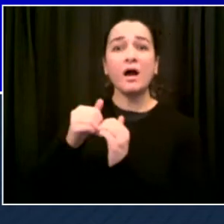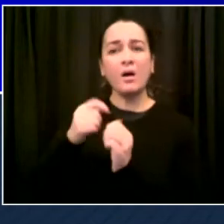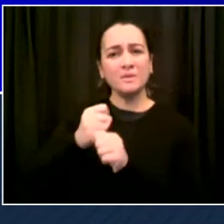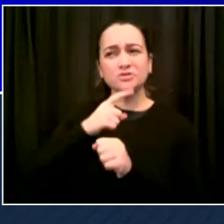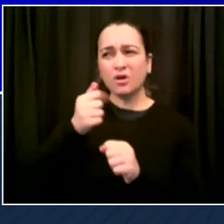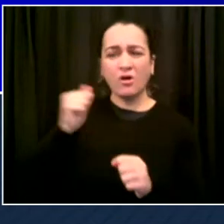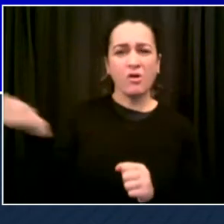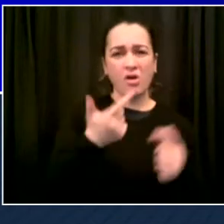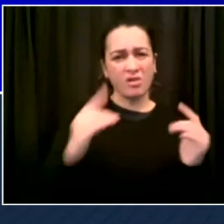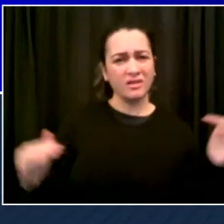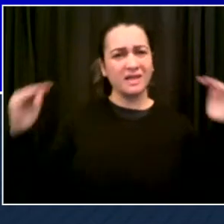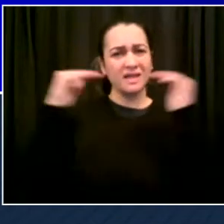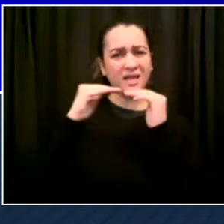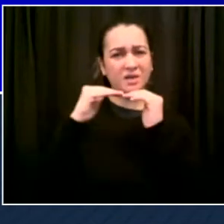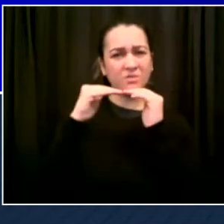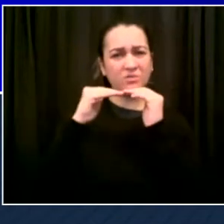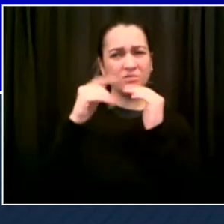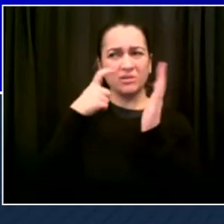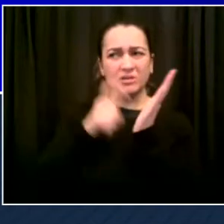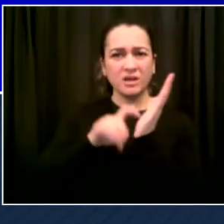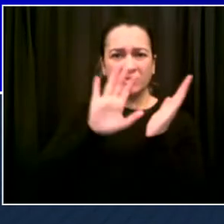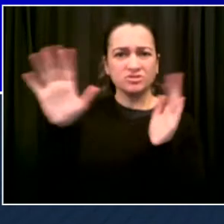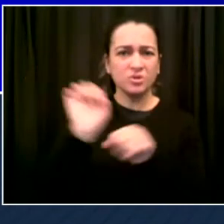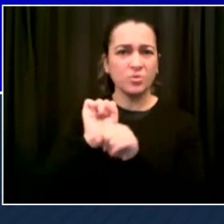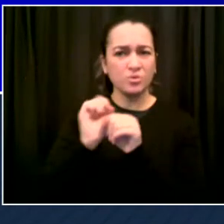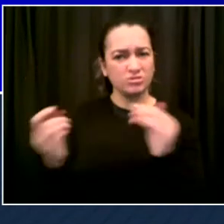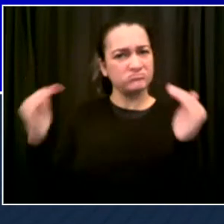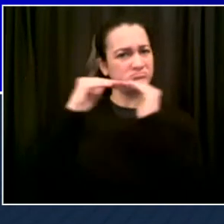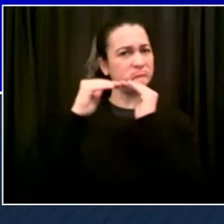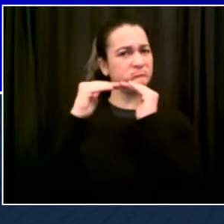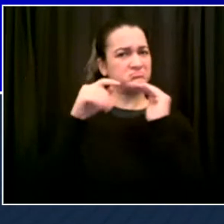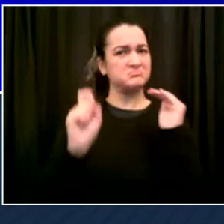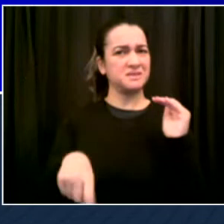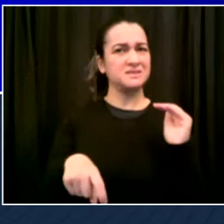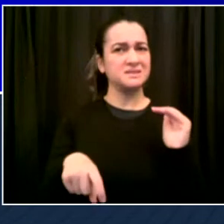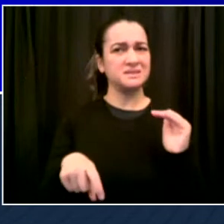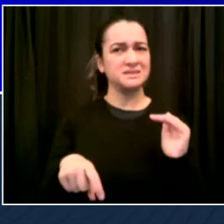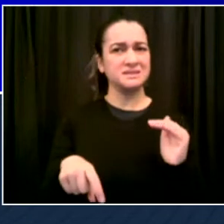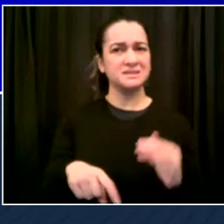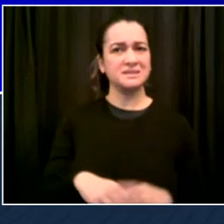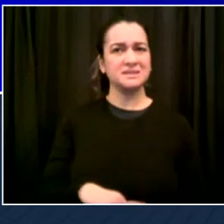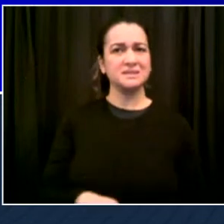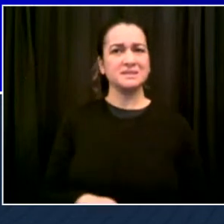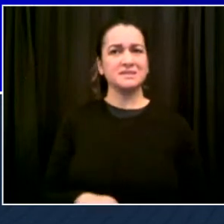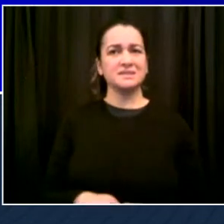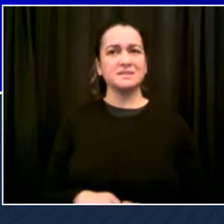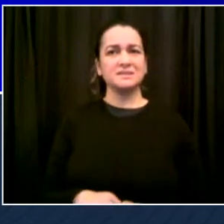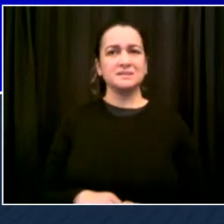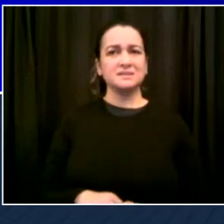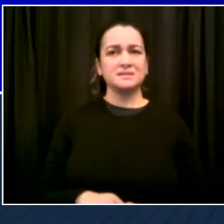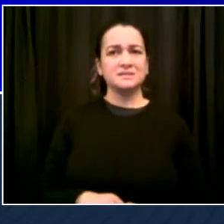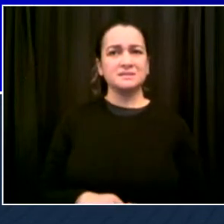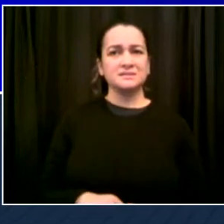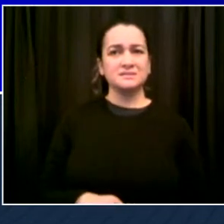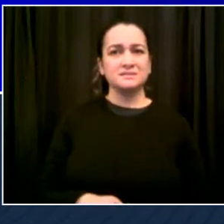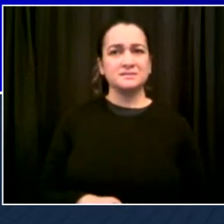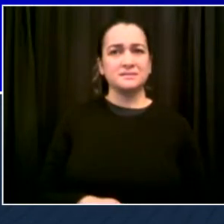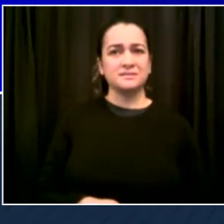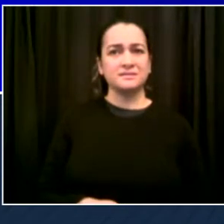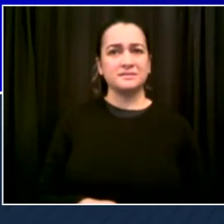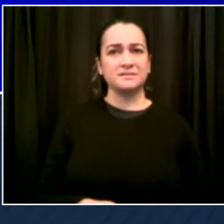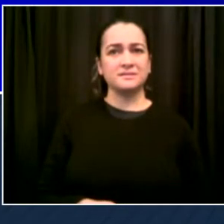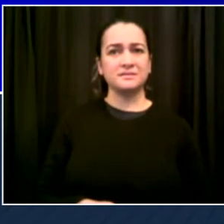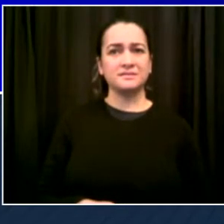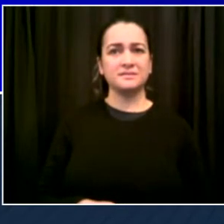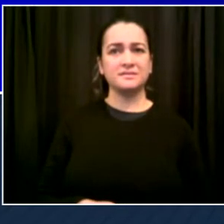of transformation. The Black Lives Matter movement has educated people, opened eyes. Folks all over the country are looking for change. They're looking